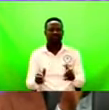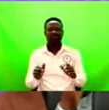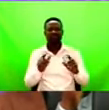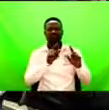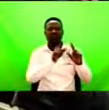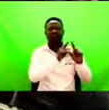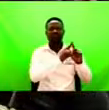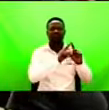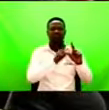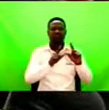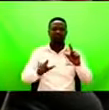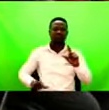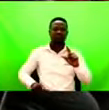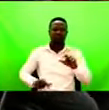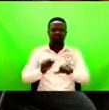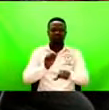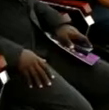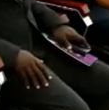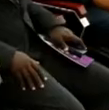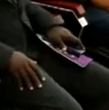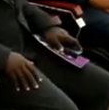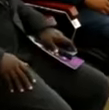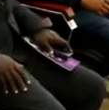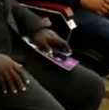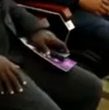Iradi, Yana Juma,